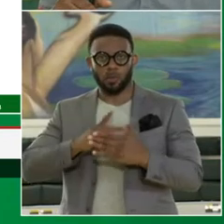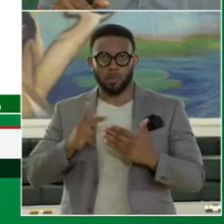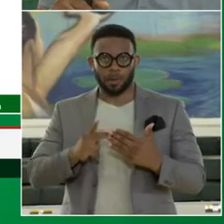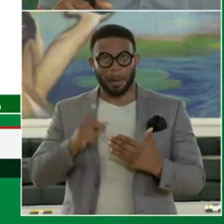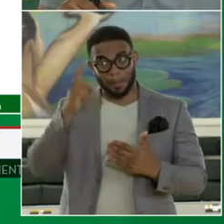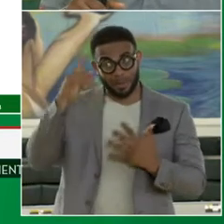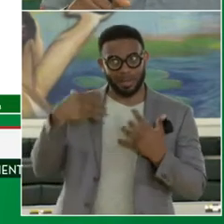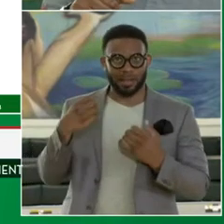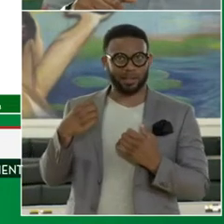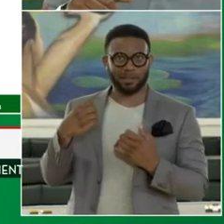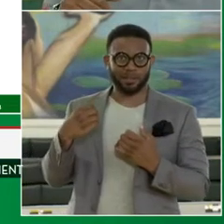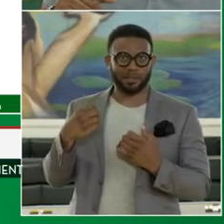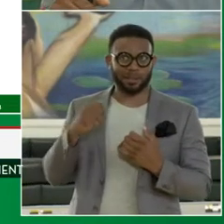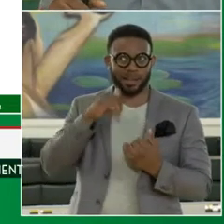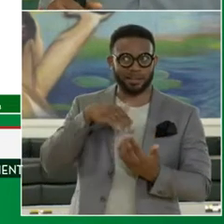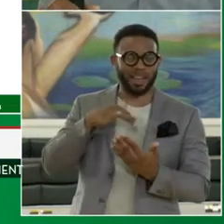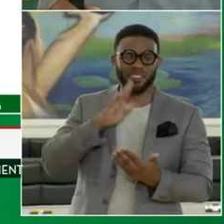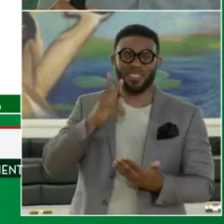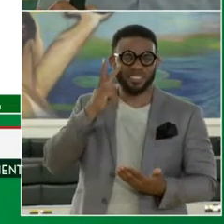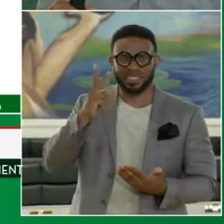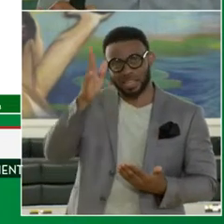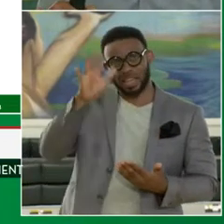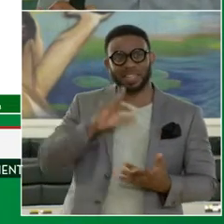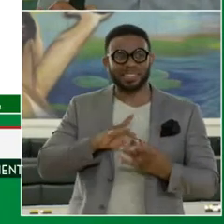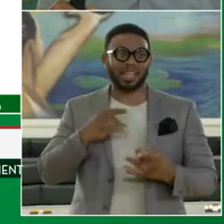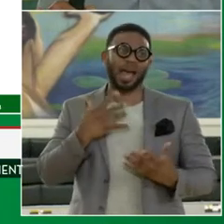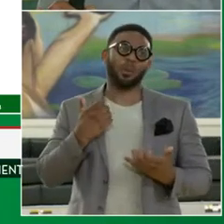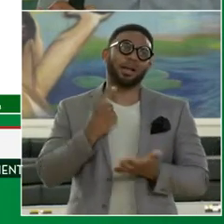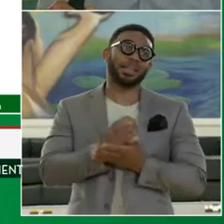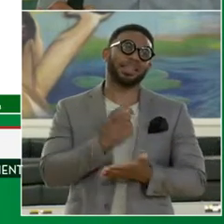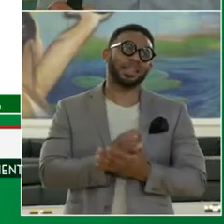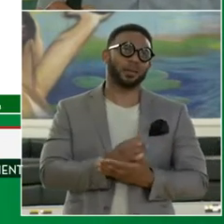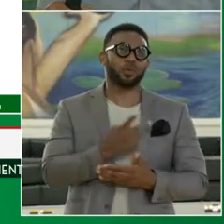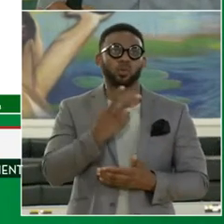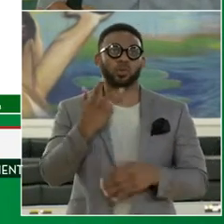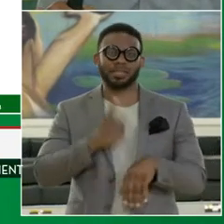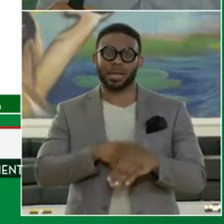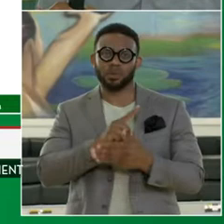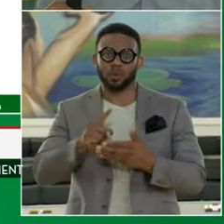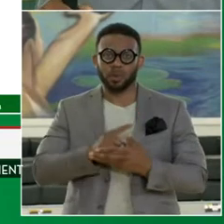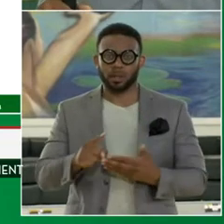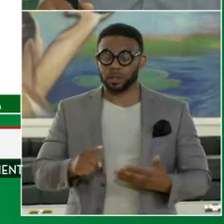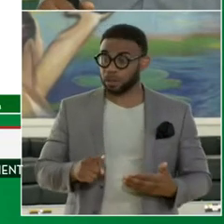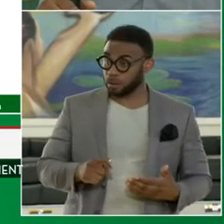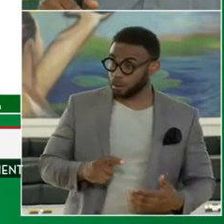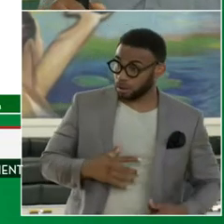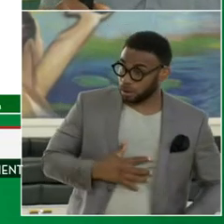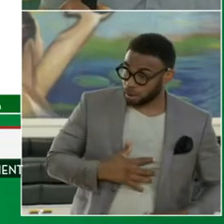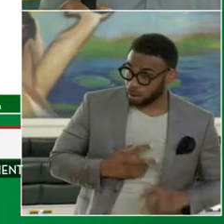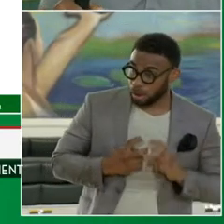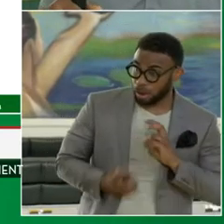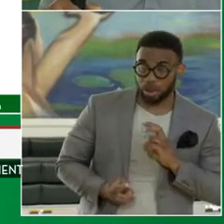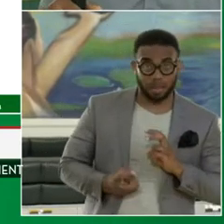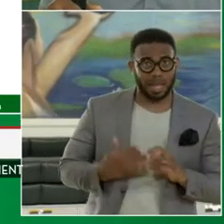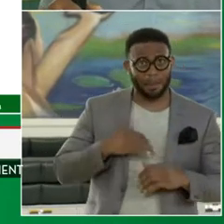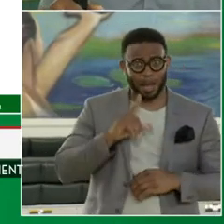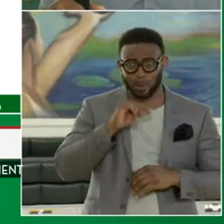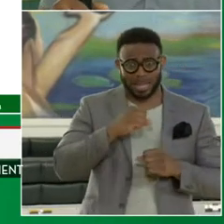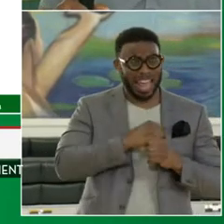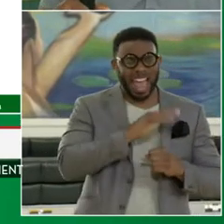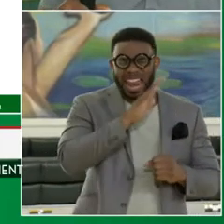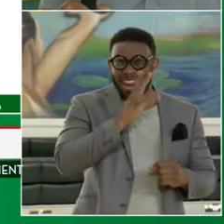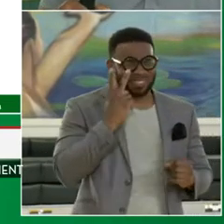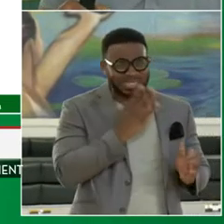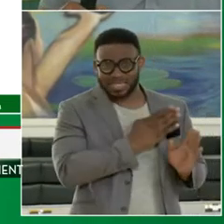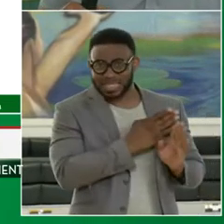to this population. I've never seen guys say they want therapy 2 and 3 times a week. That's just, in my 20 years